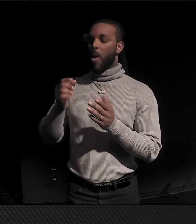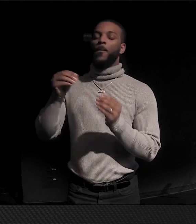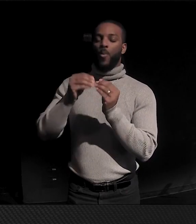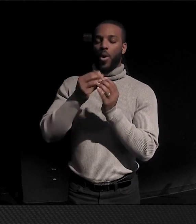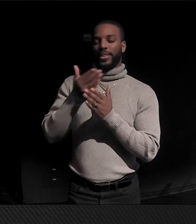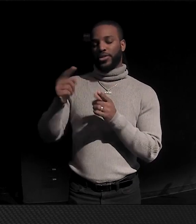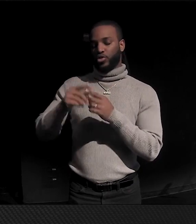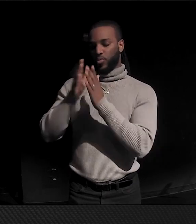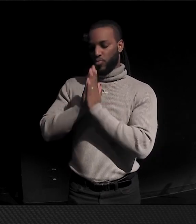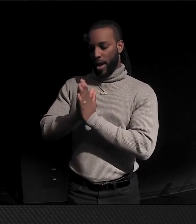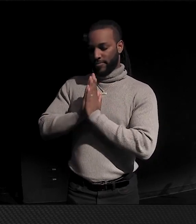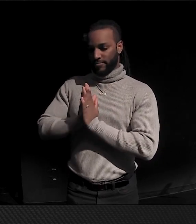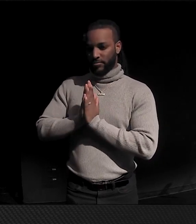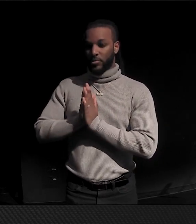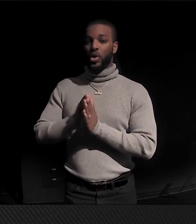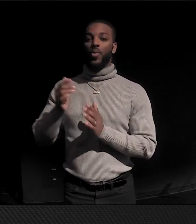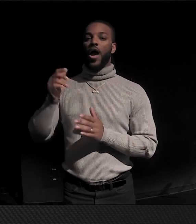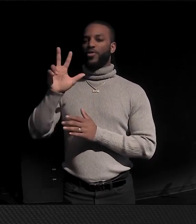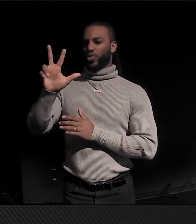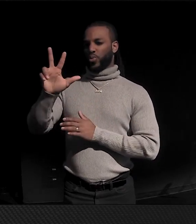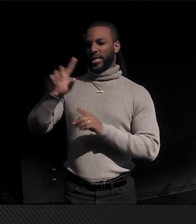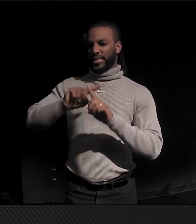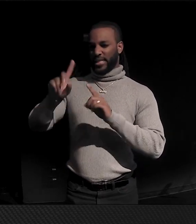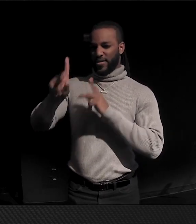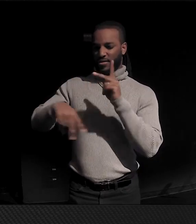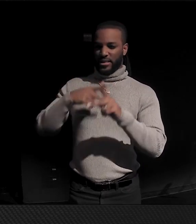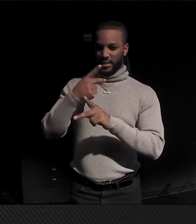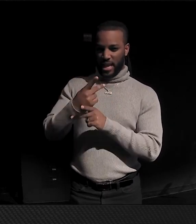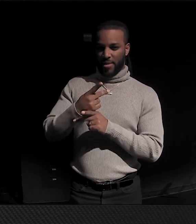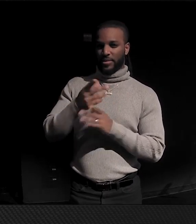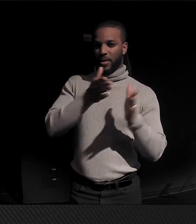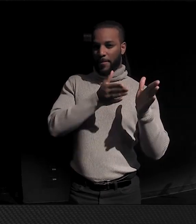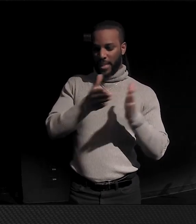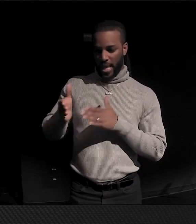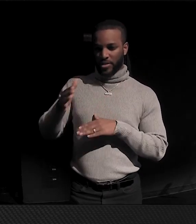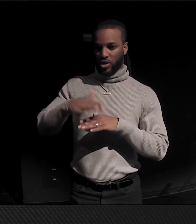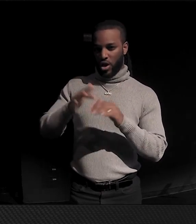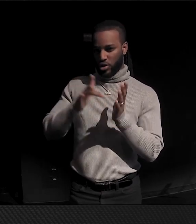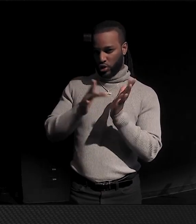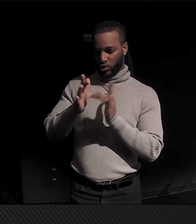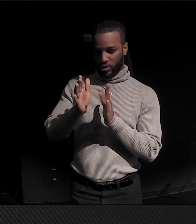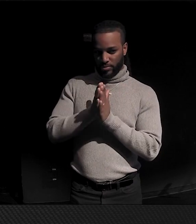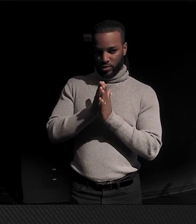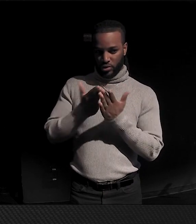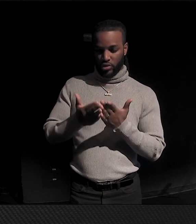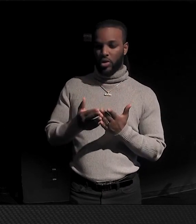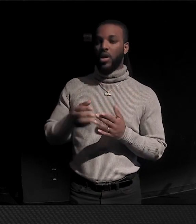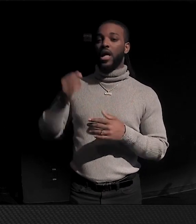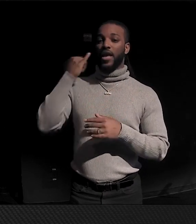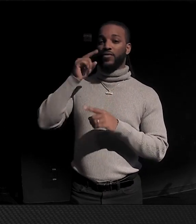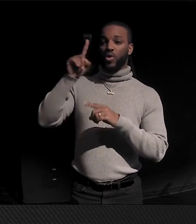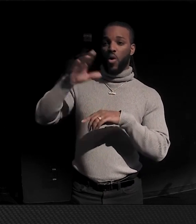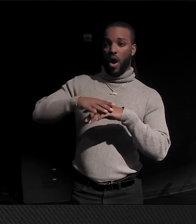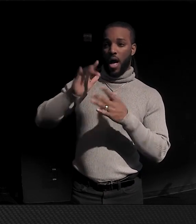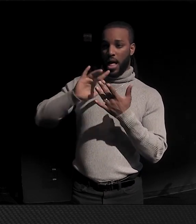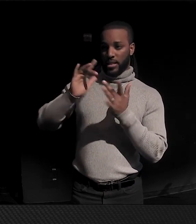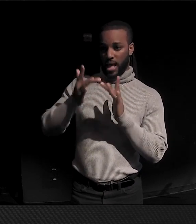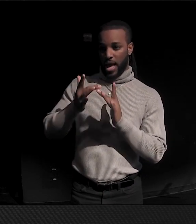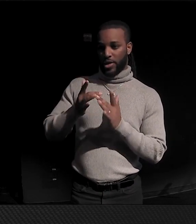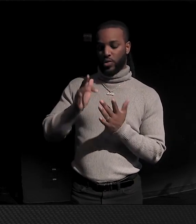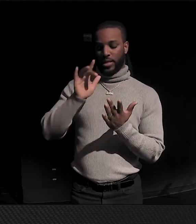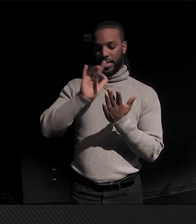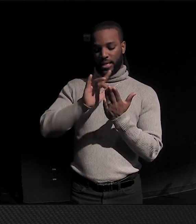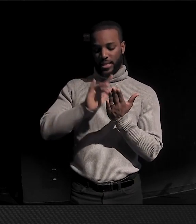Spirit led. We've got 3 different types of Bible plans on the Scriptures. There's a QR code if you want to click on that. There's 3 different Scripture